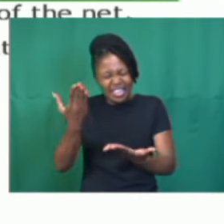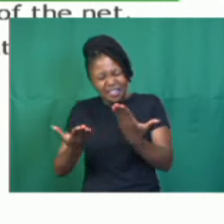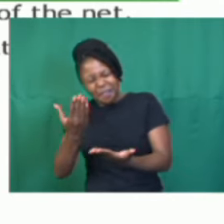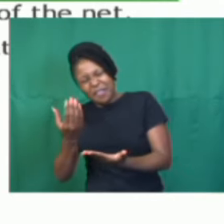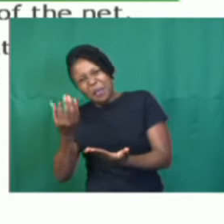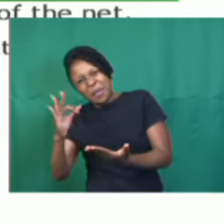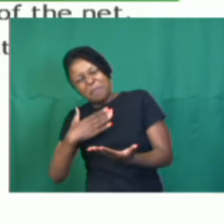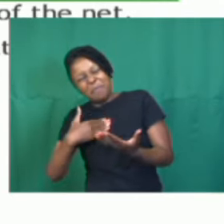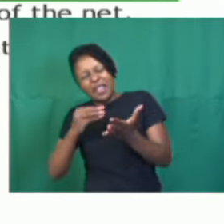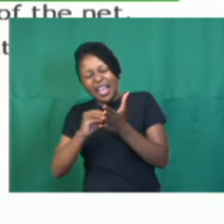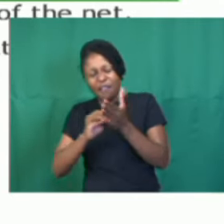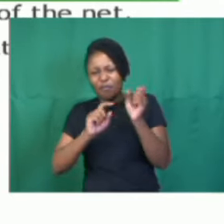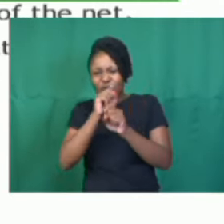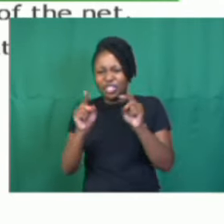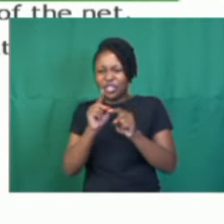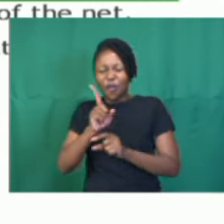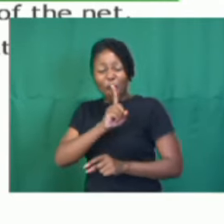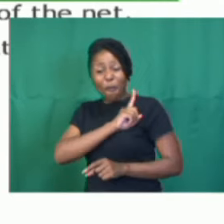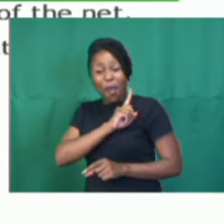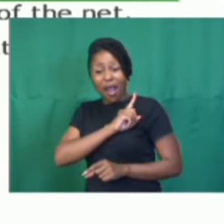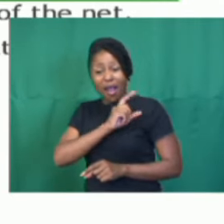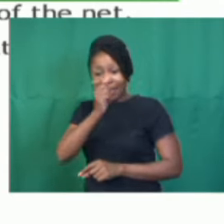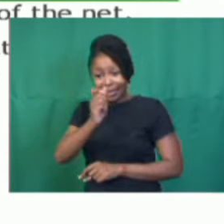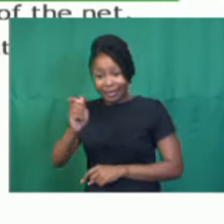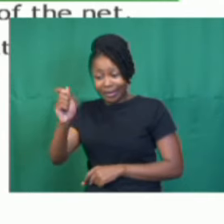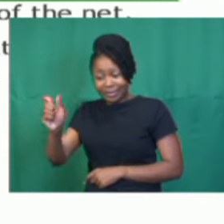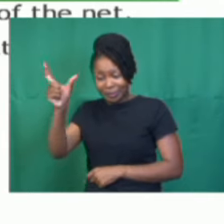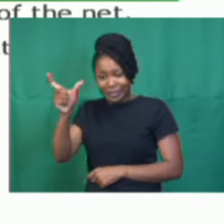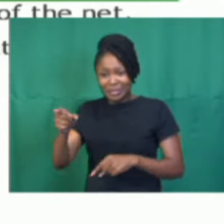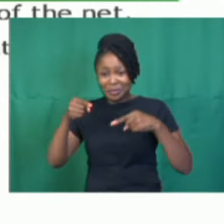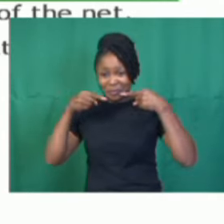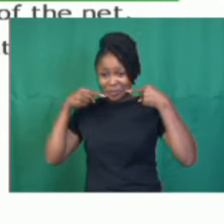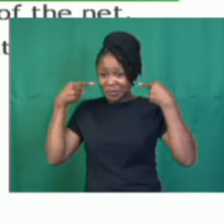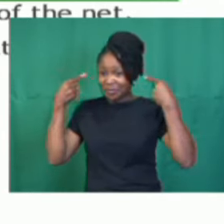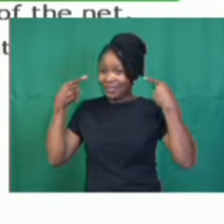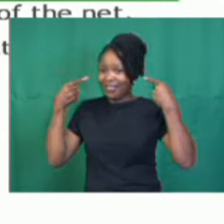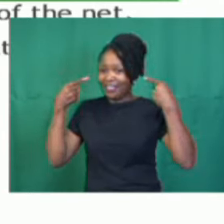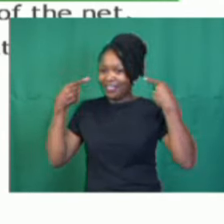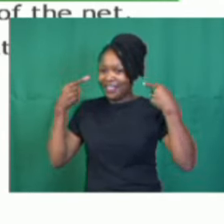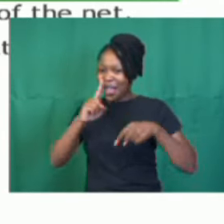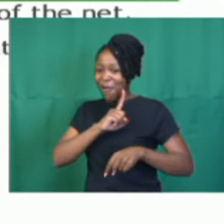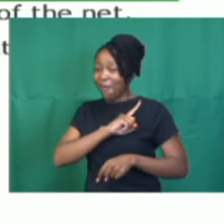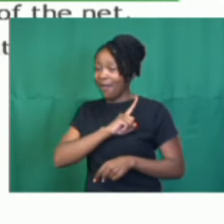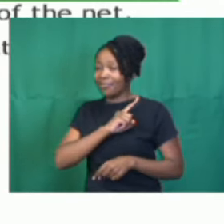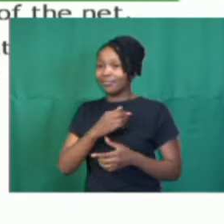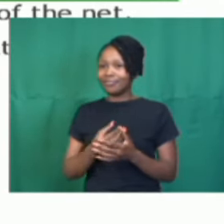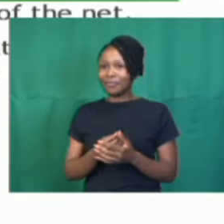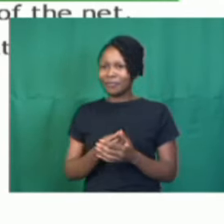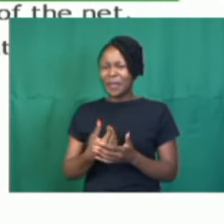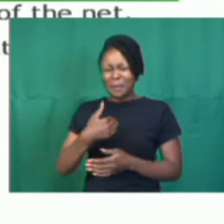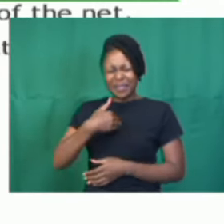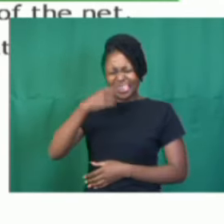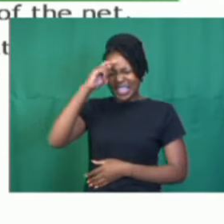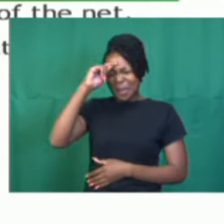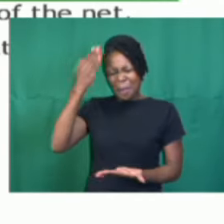smile here? Okay, I'm sure you already have an answer to that. Seemingly to me, it is a smile of